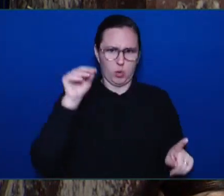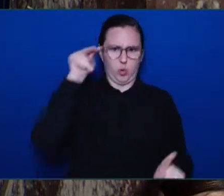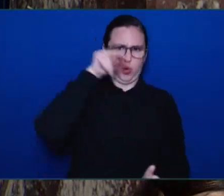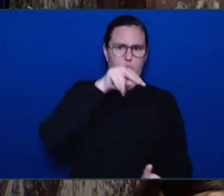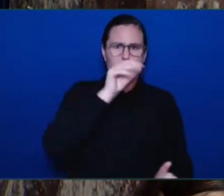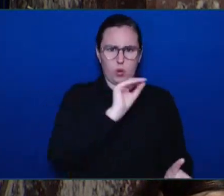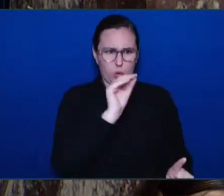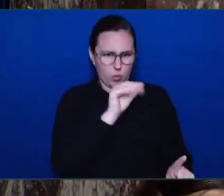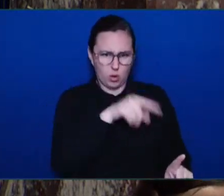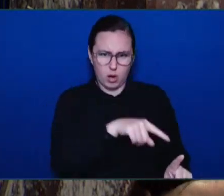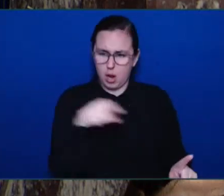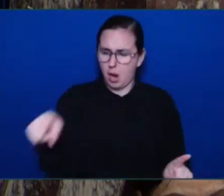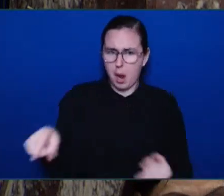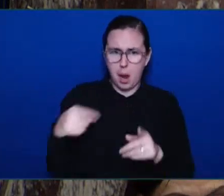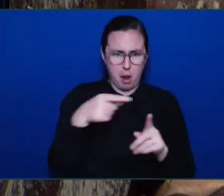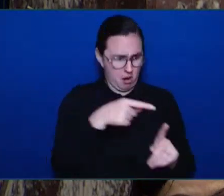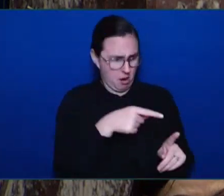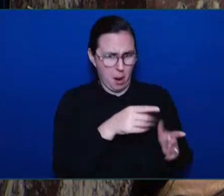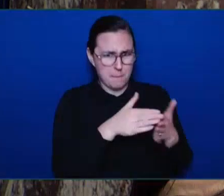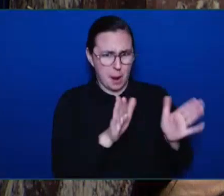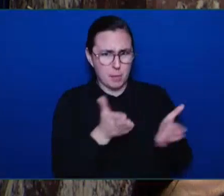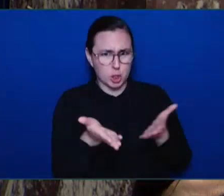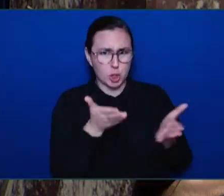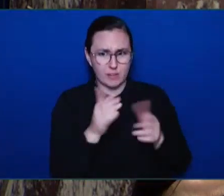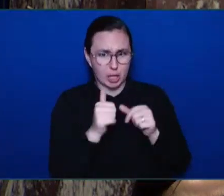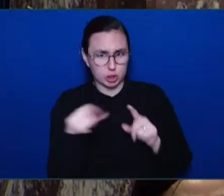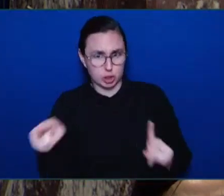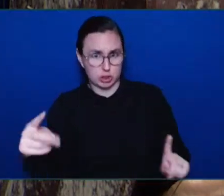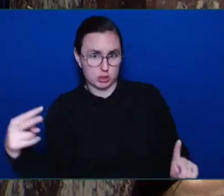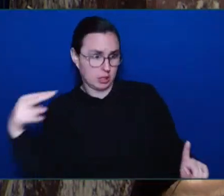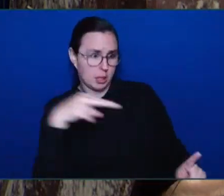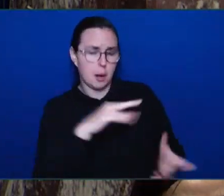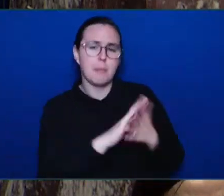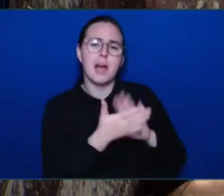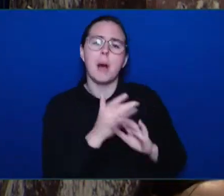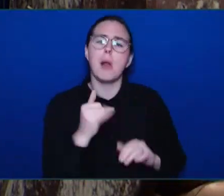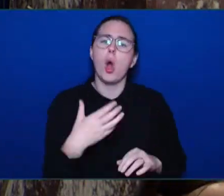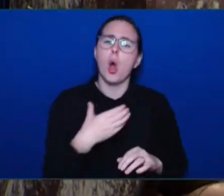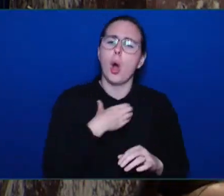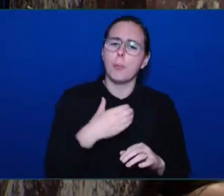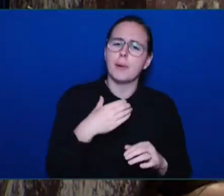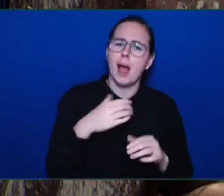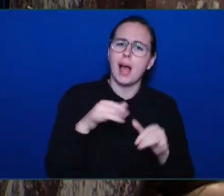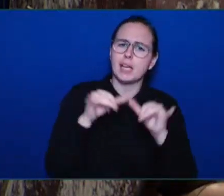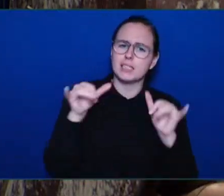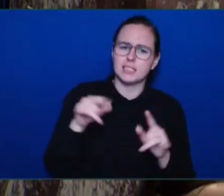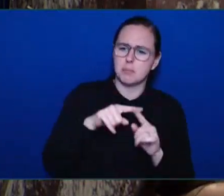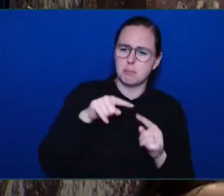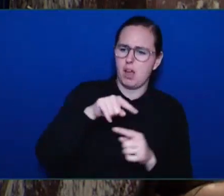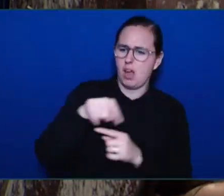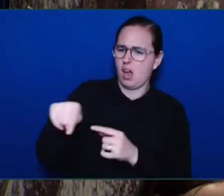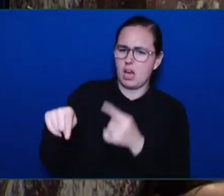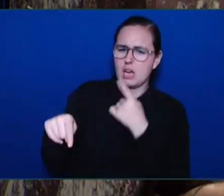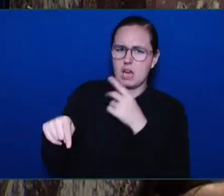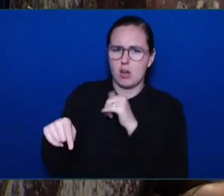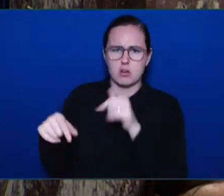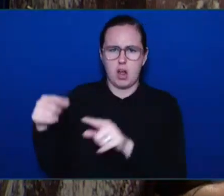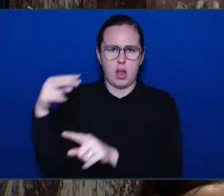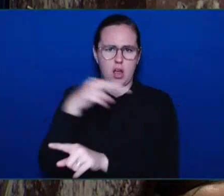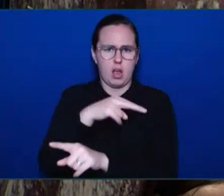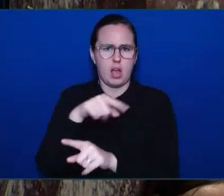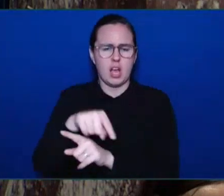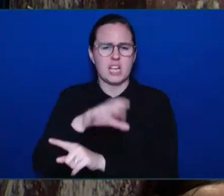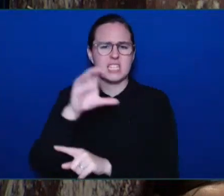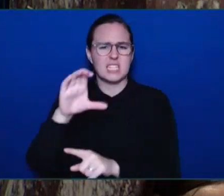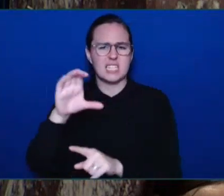tried to ask them that question, I got rerouted back to the BC COS Chief and the Ministry of the Environment. My question, Mr. Speaker, is to the Minister of Public